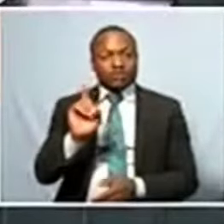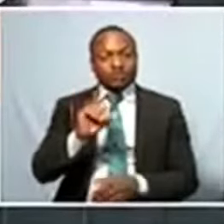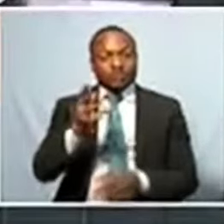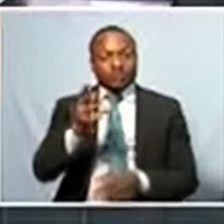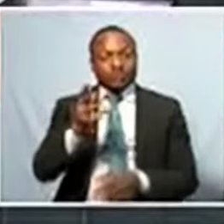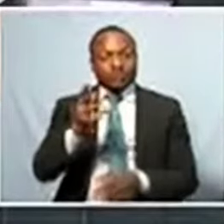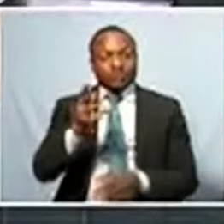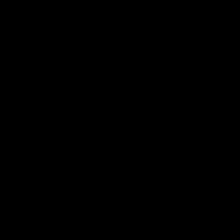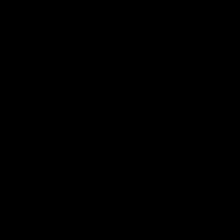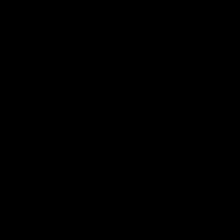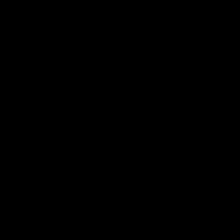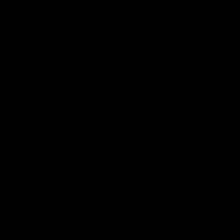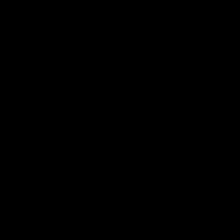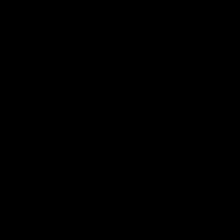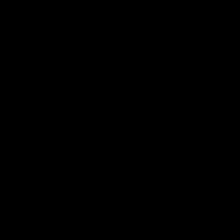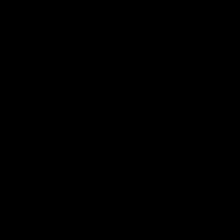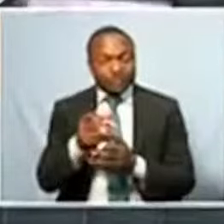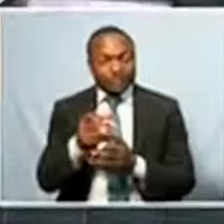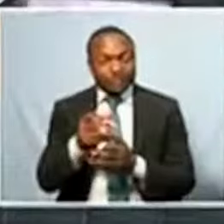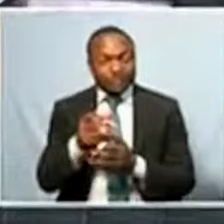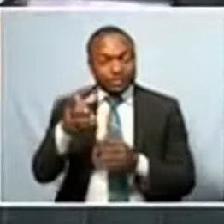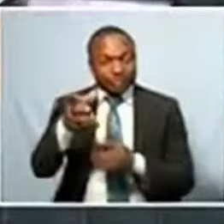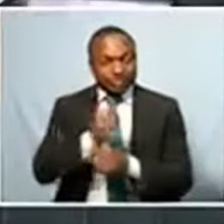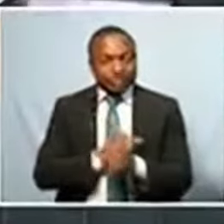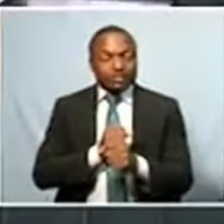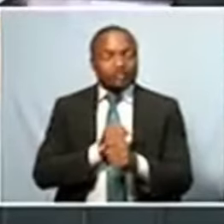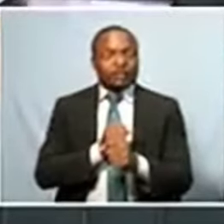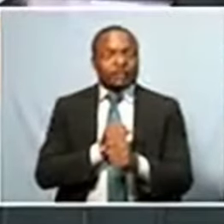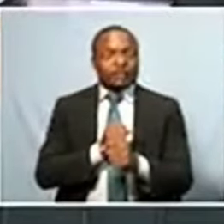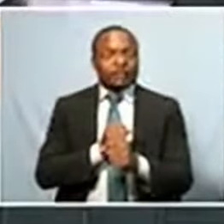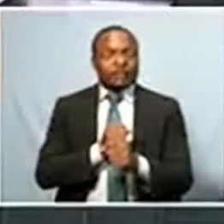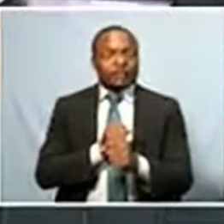this? You are getting it from